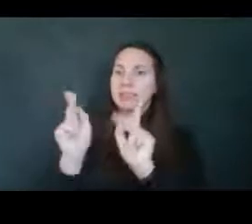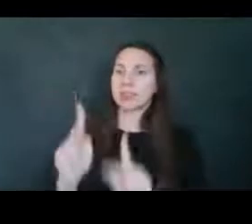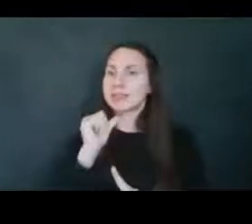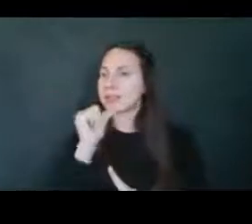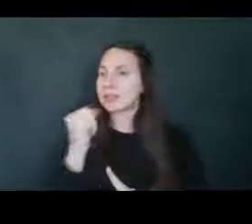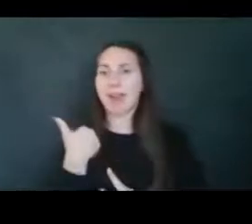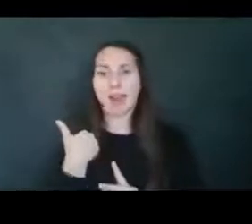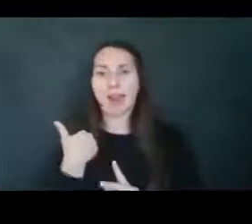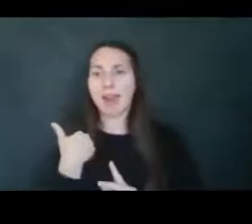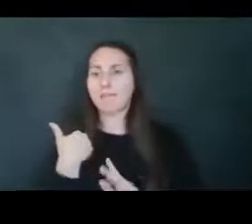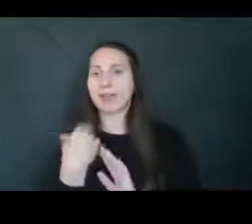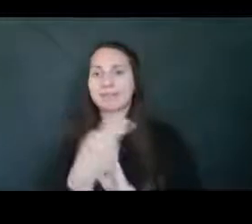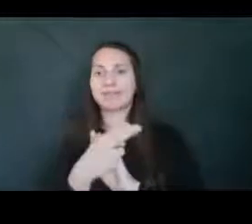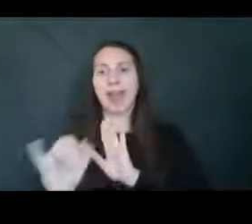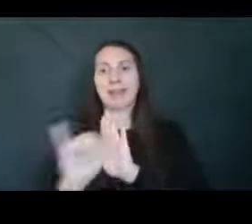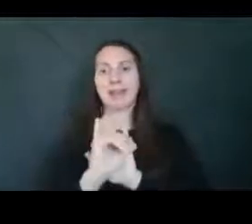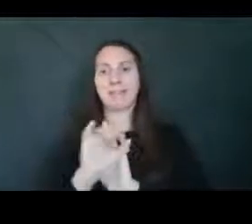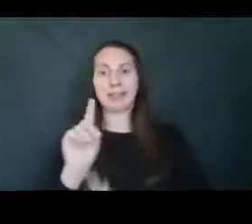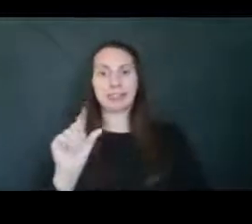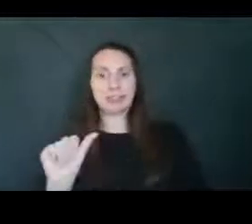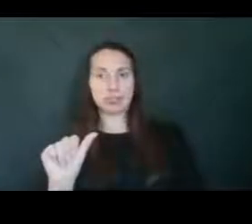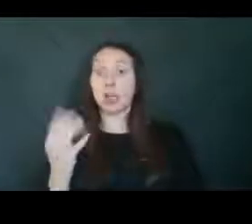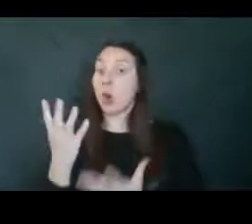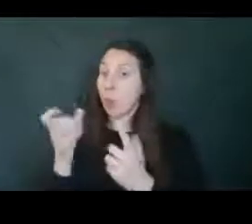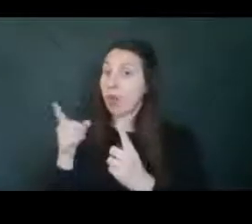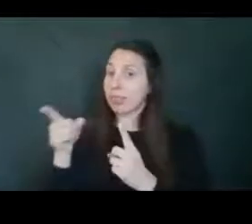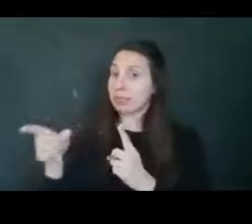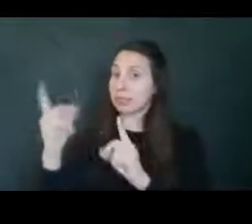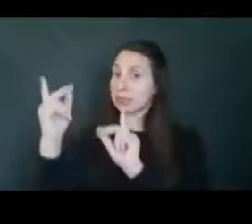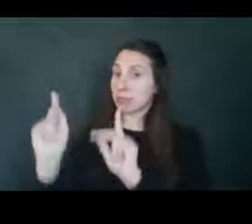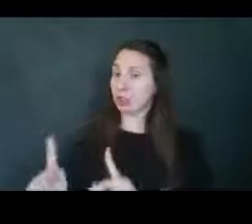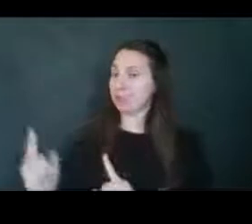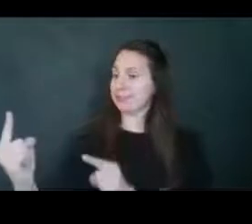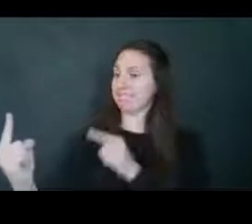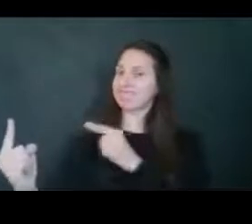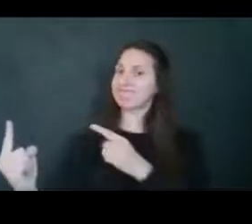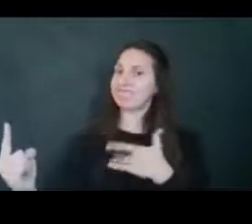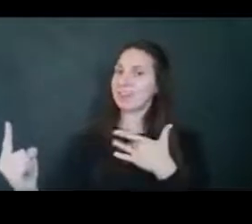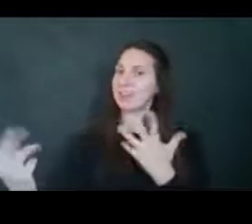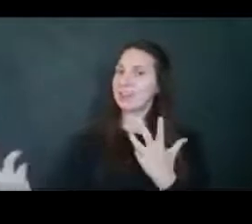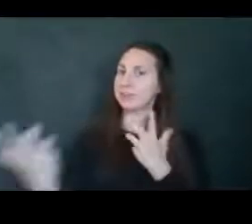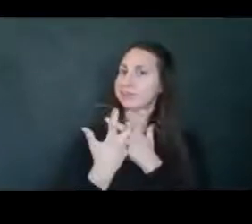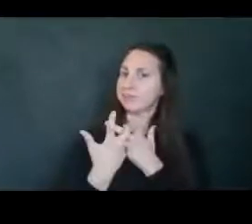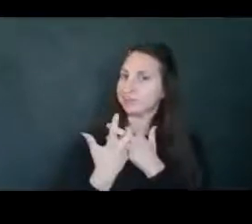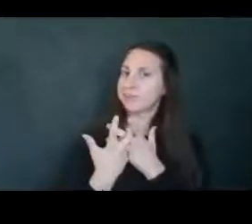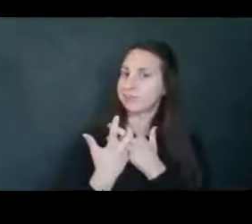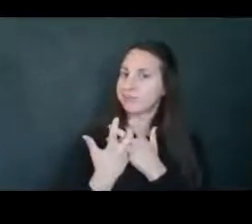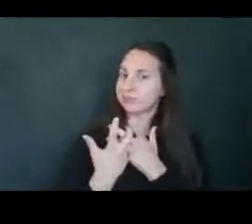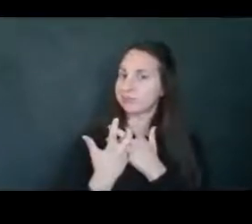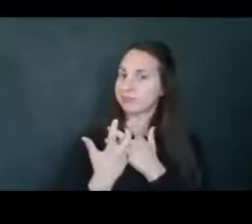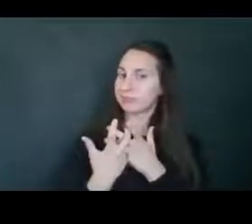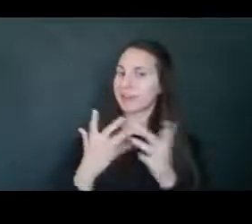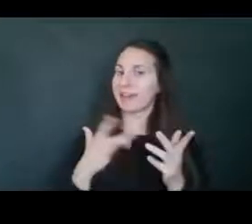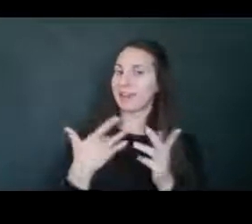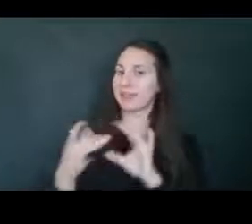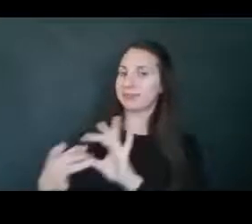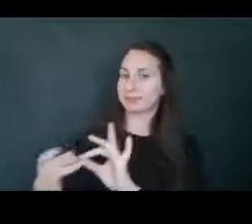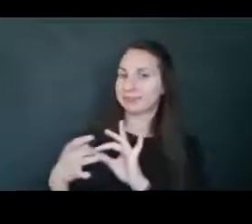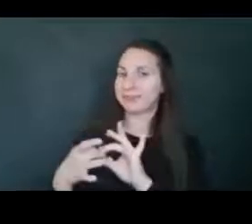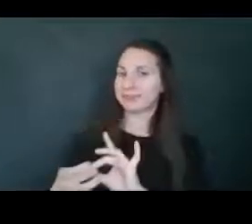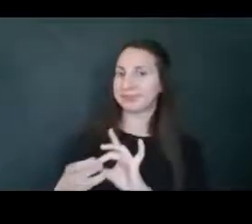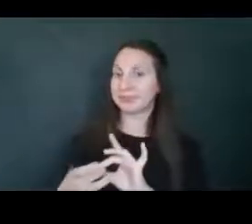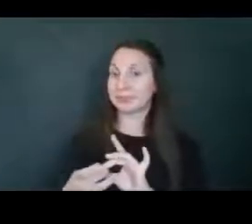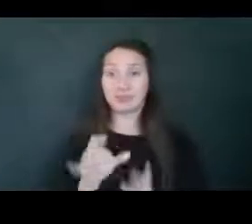the space that's provided for them and not have to feel like they don't belong. So this